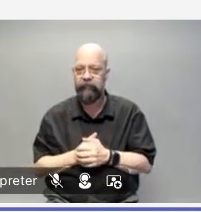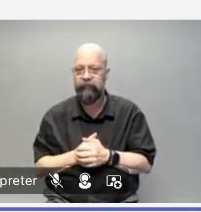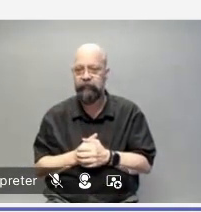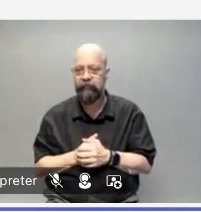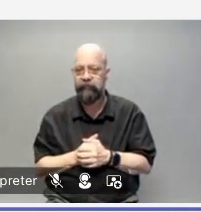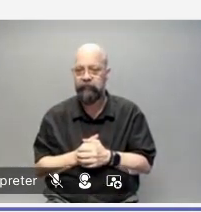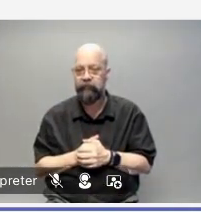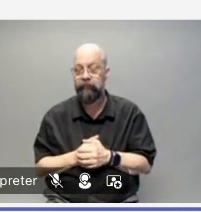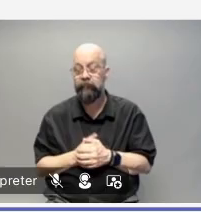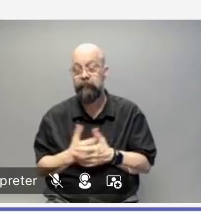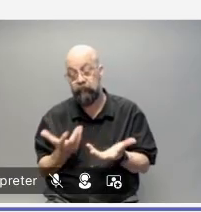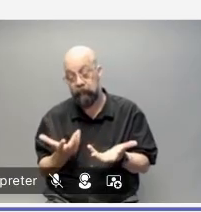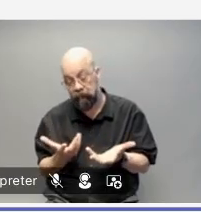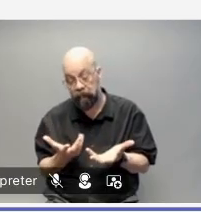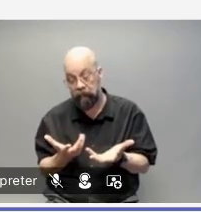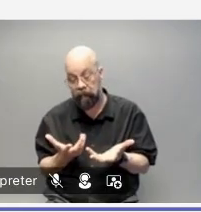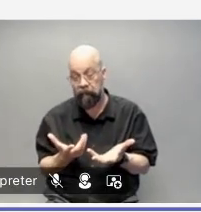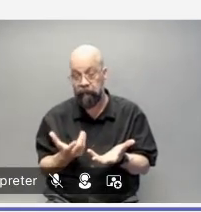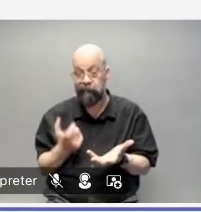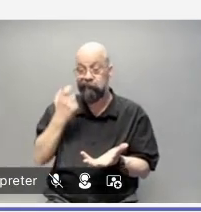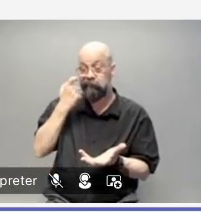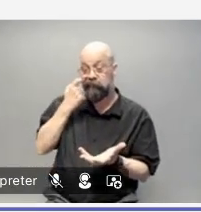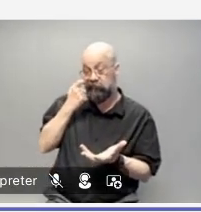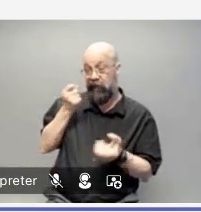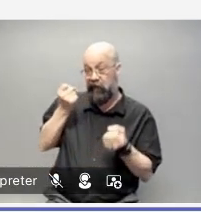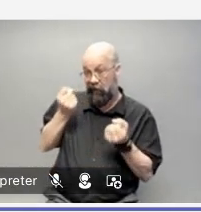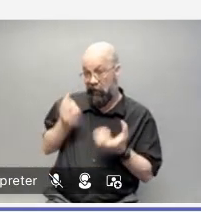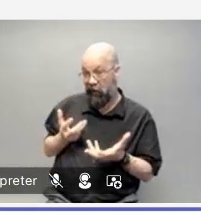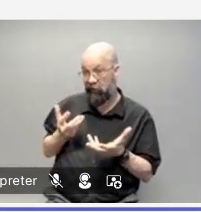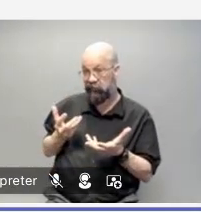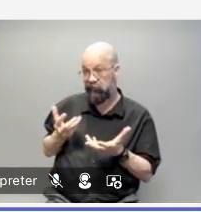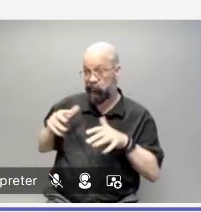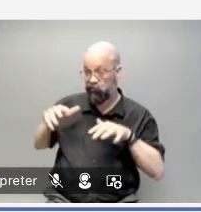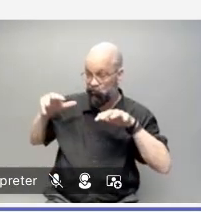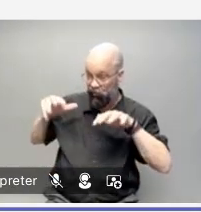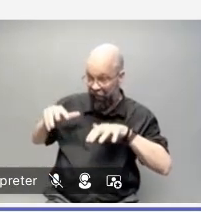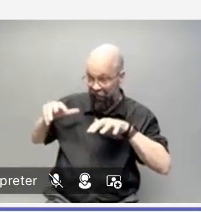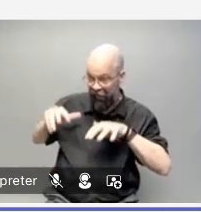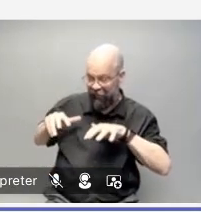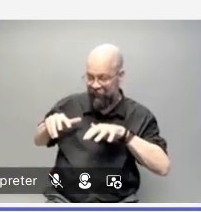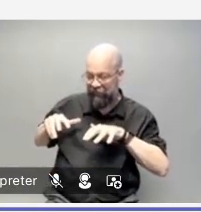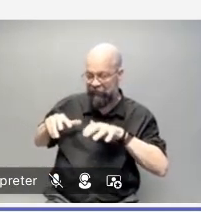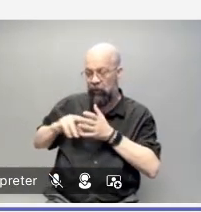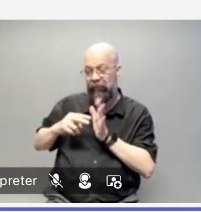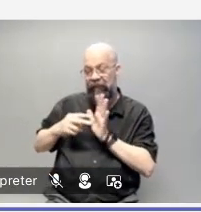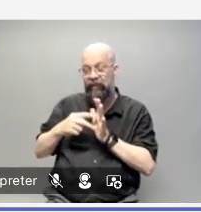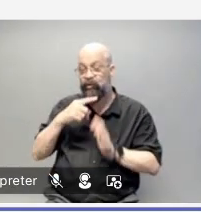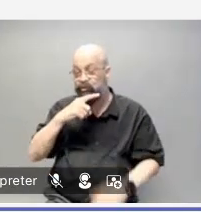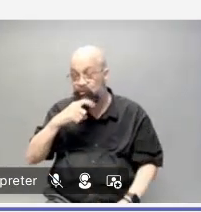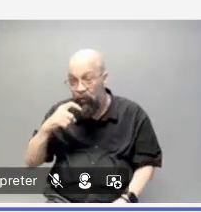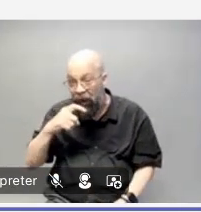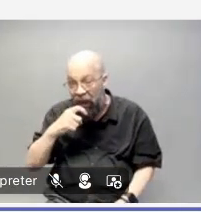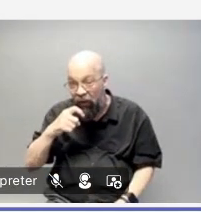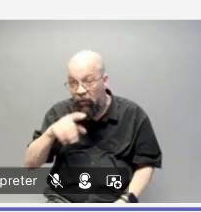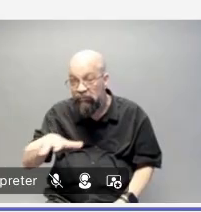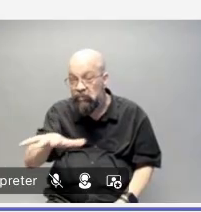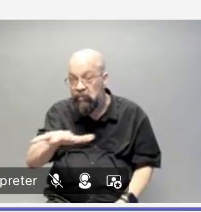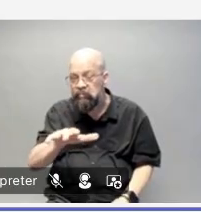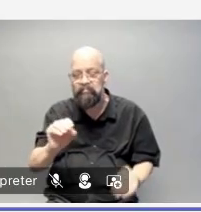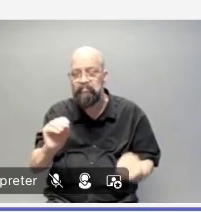much precipitation this past winter, we really don't have much in the way of drought conditions occurring, although we're